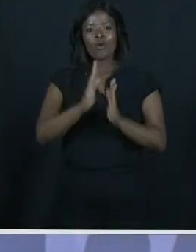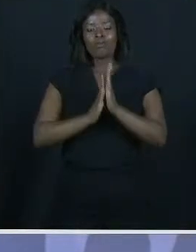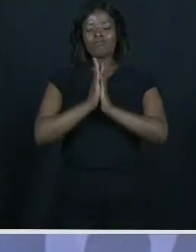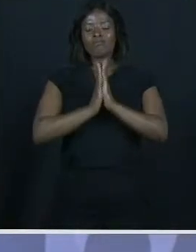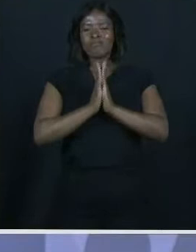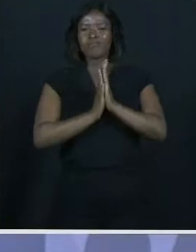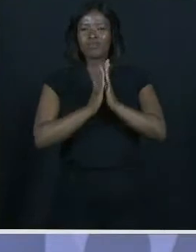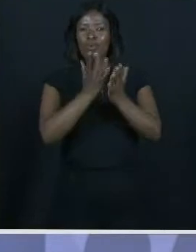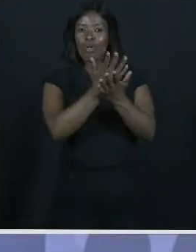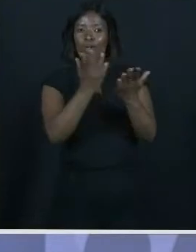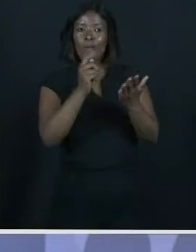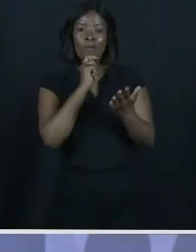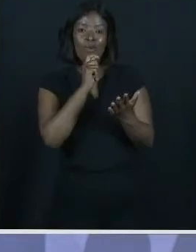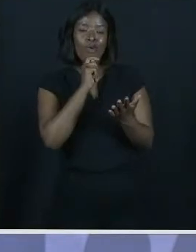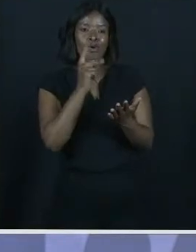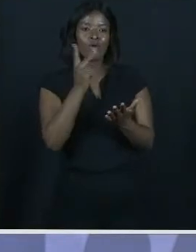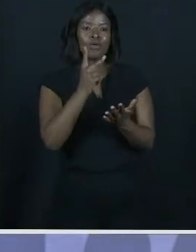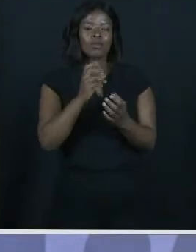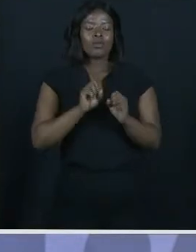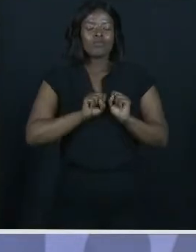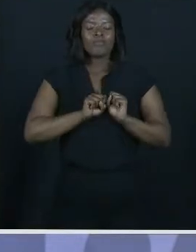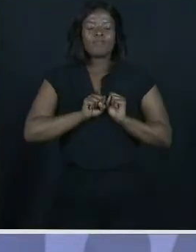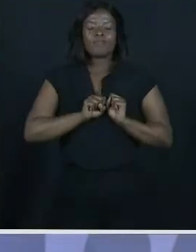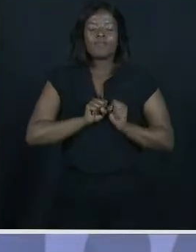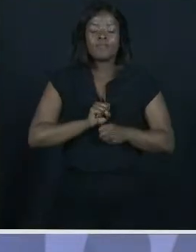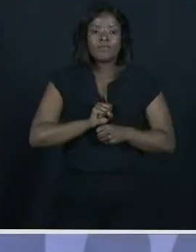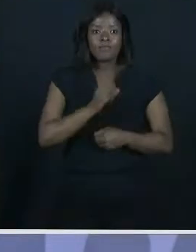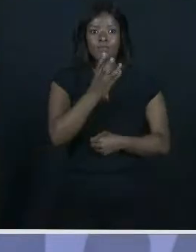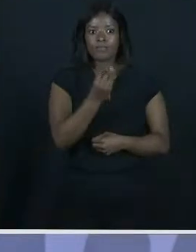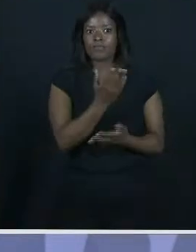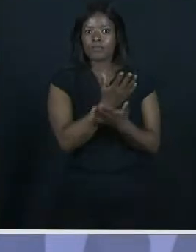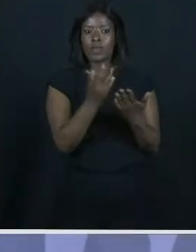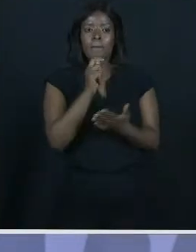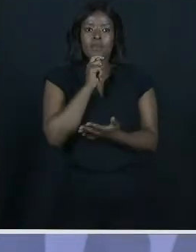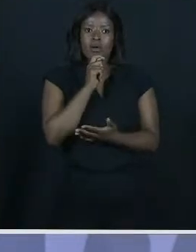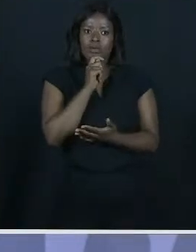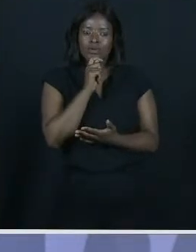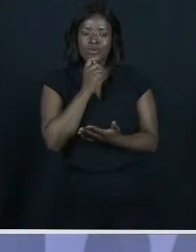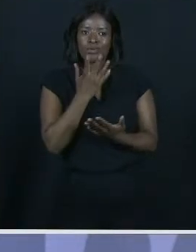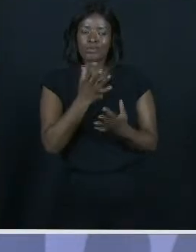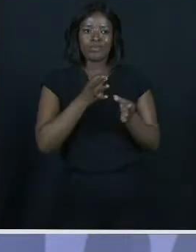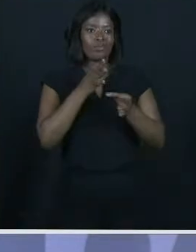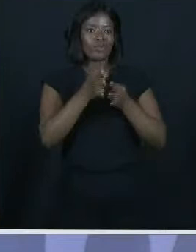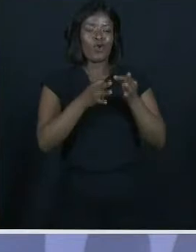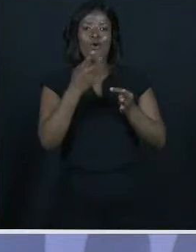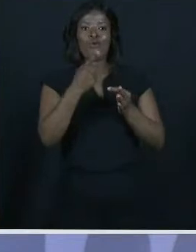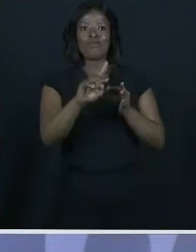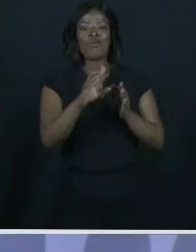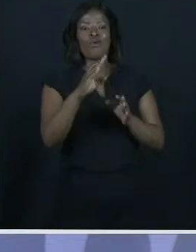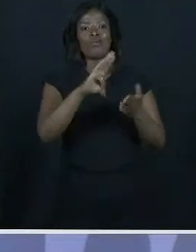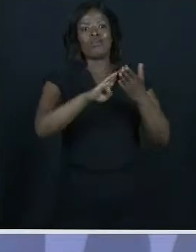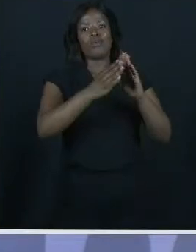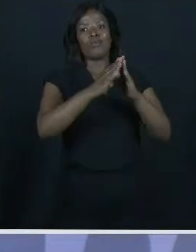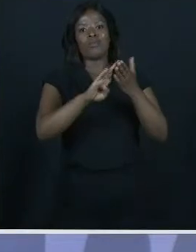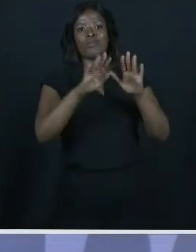pain that was so bravely articulated by so many members of civil society earlier